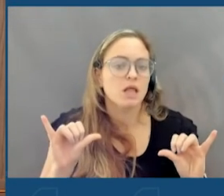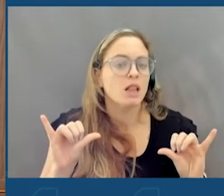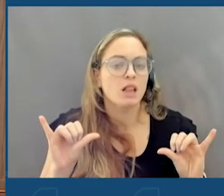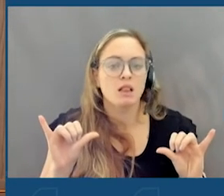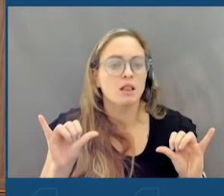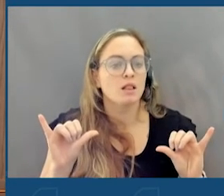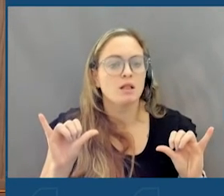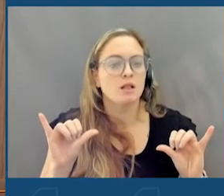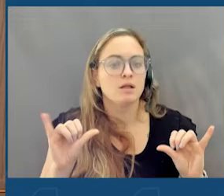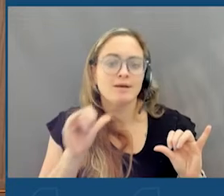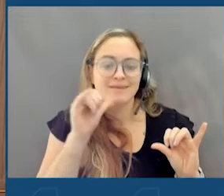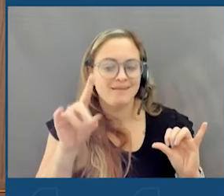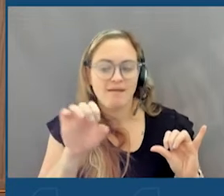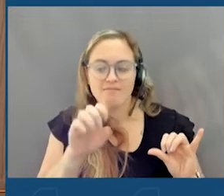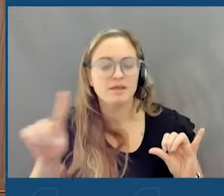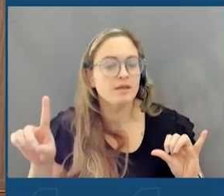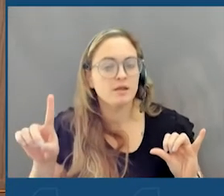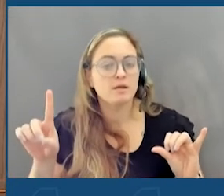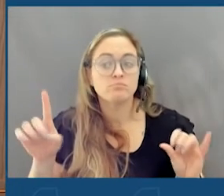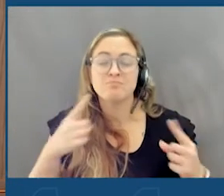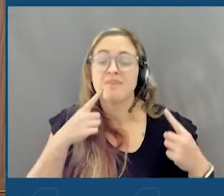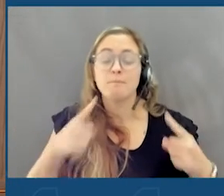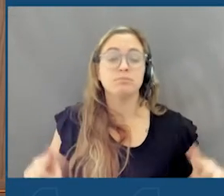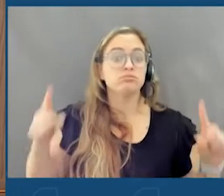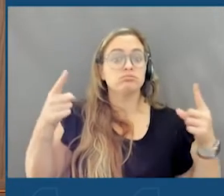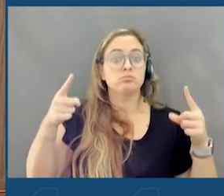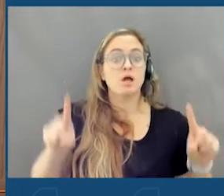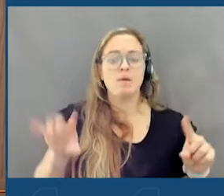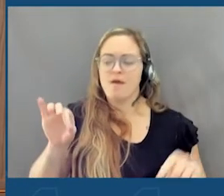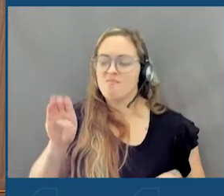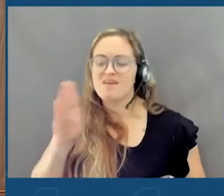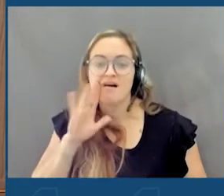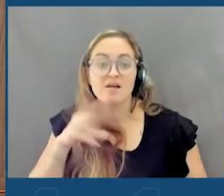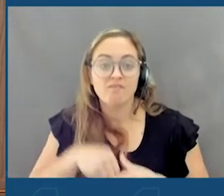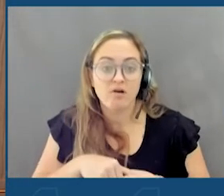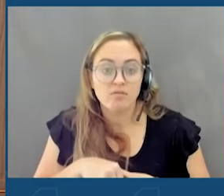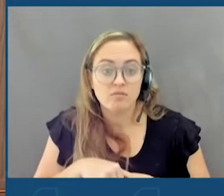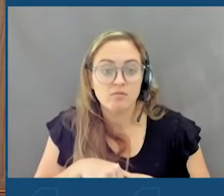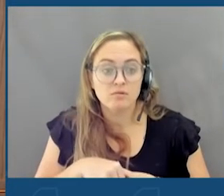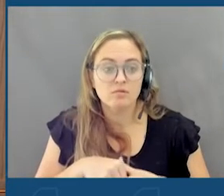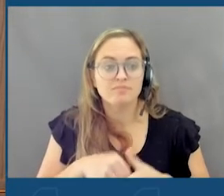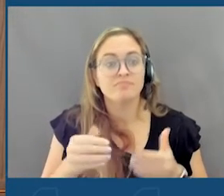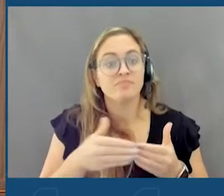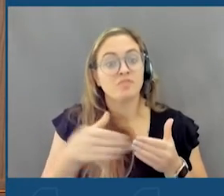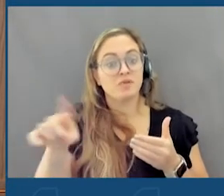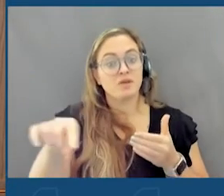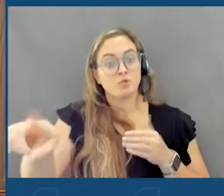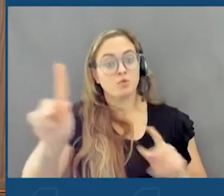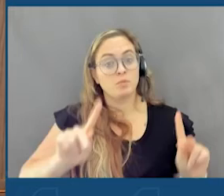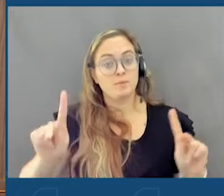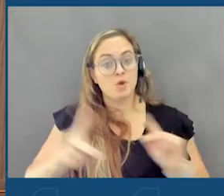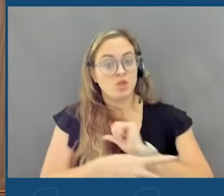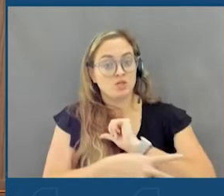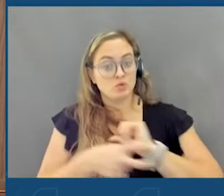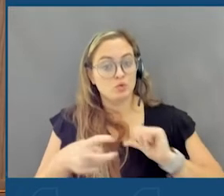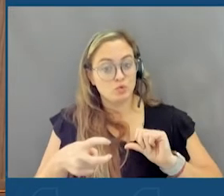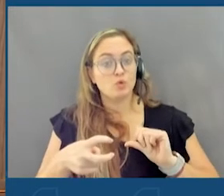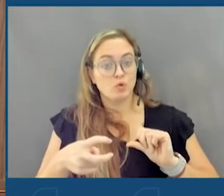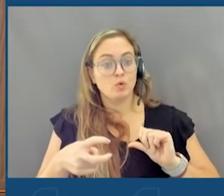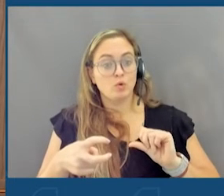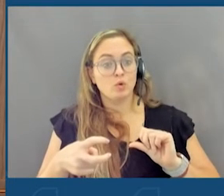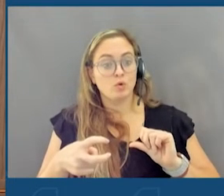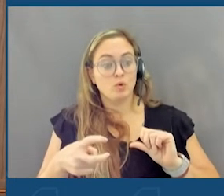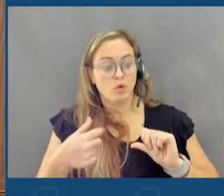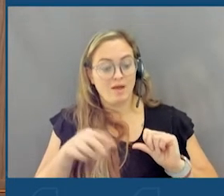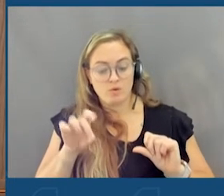our deed. Finally, the FBI got involved and arrested the people who stole our